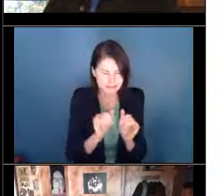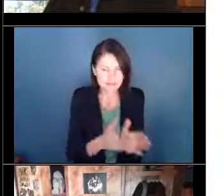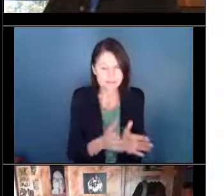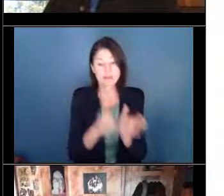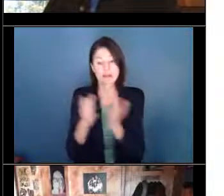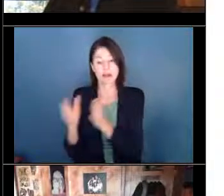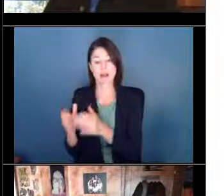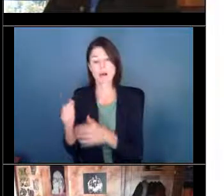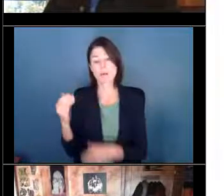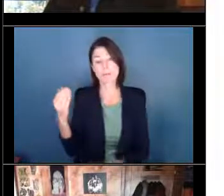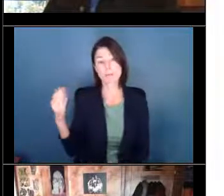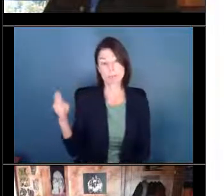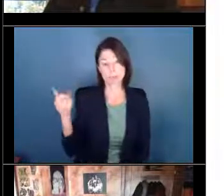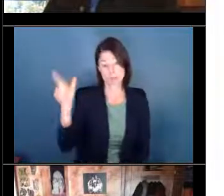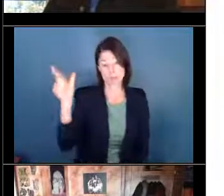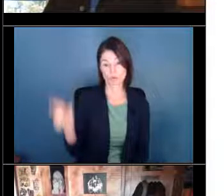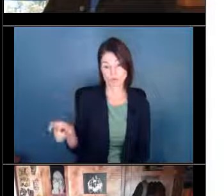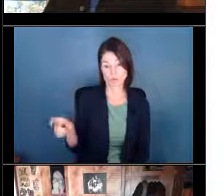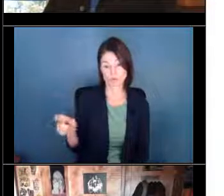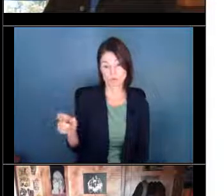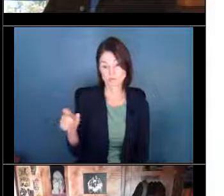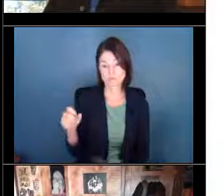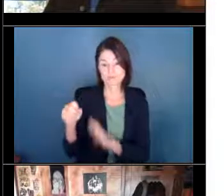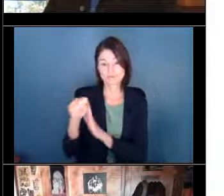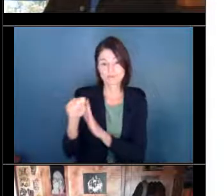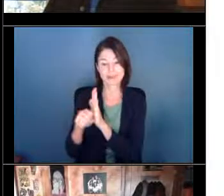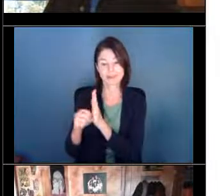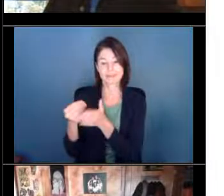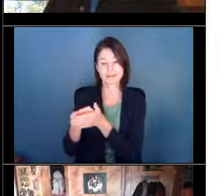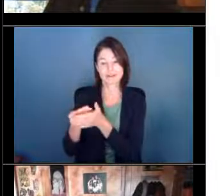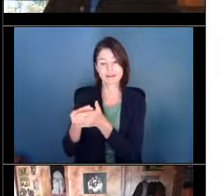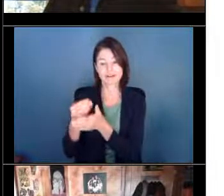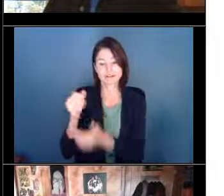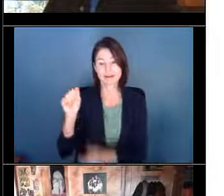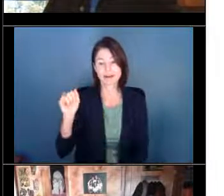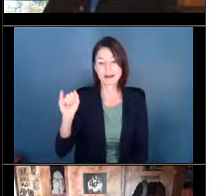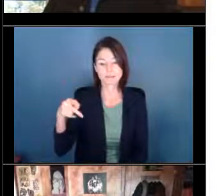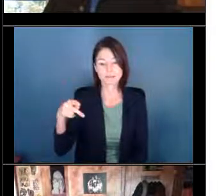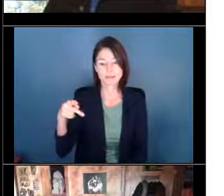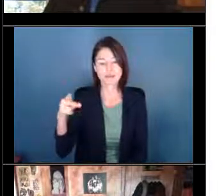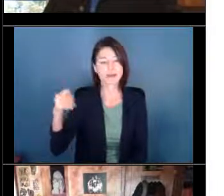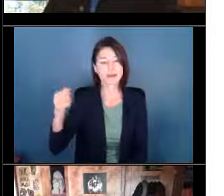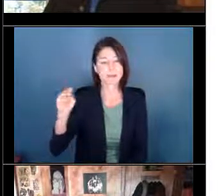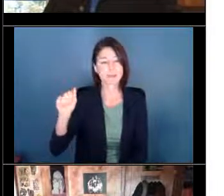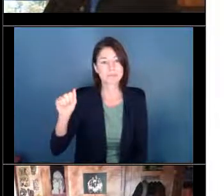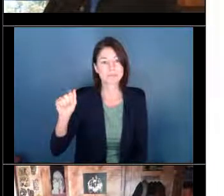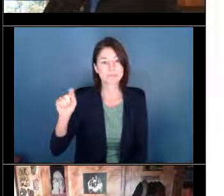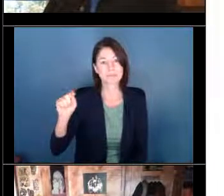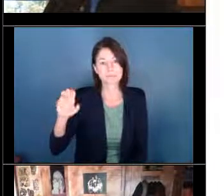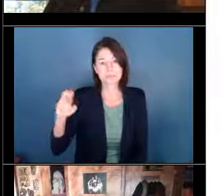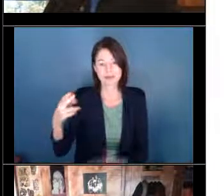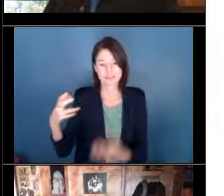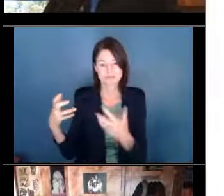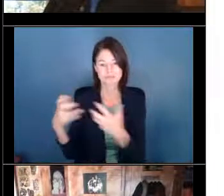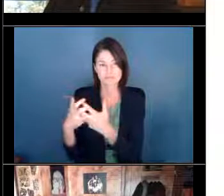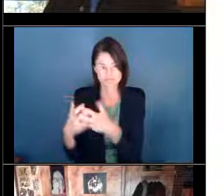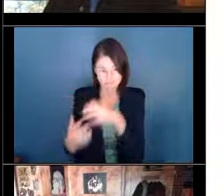blue, and I want to make sure I had good numbers because there's a lot of information out there. So I did reach out to Caltrans just to